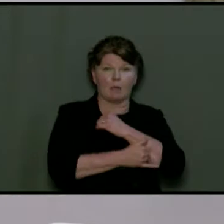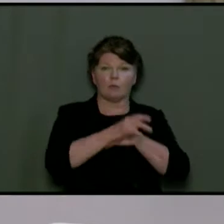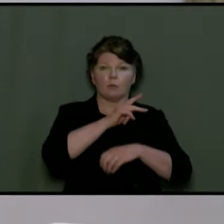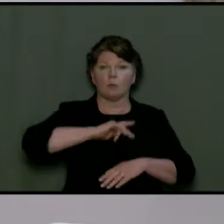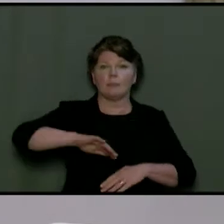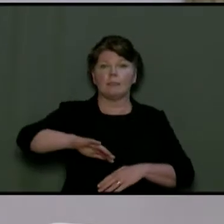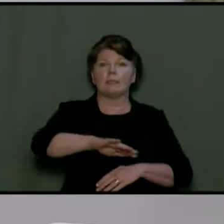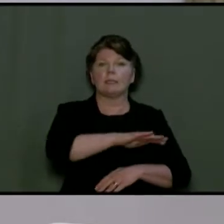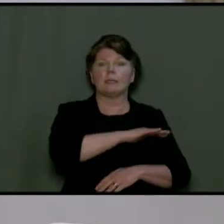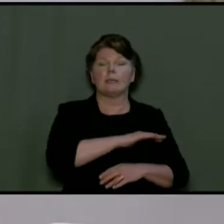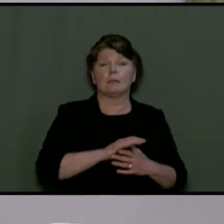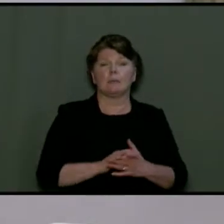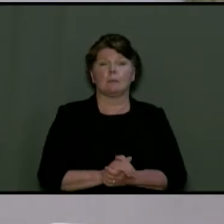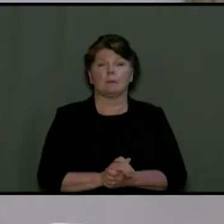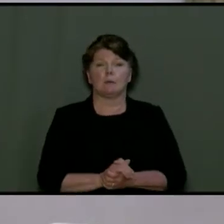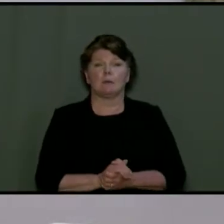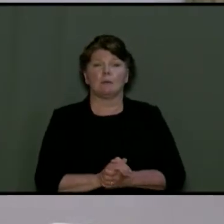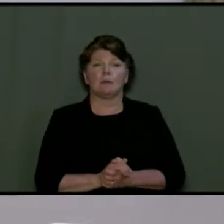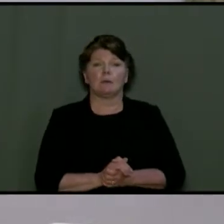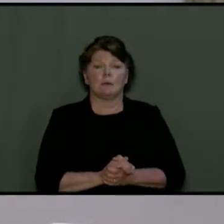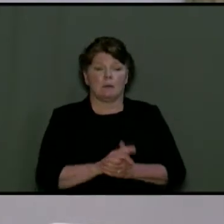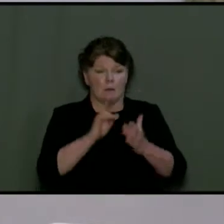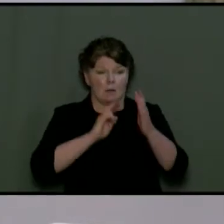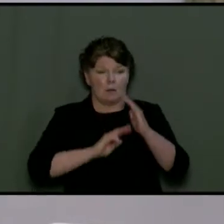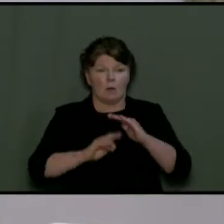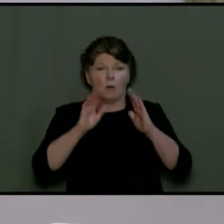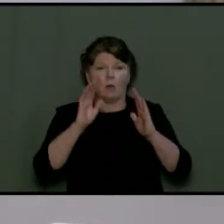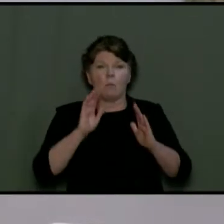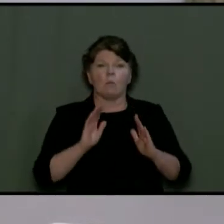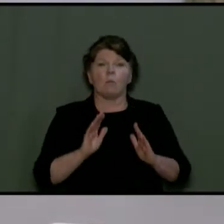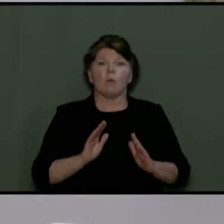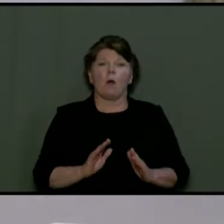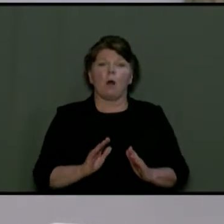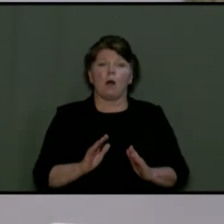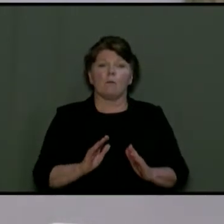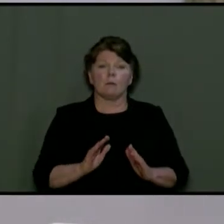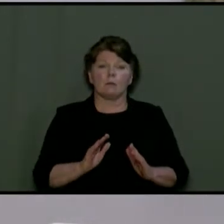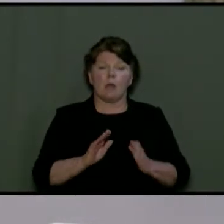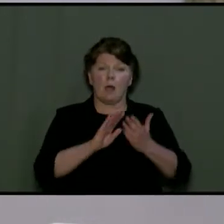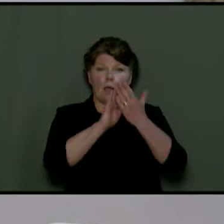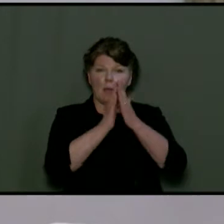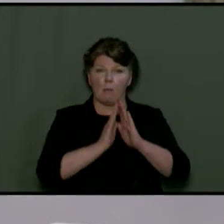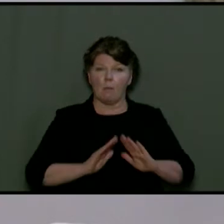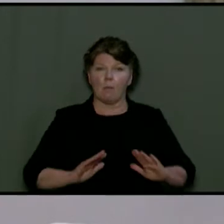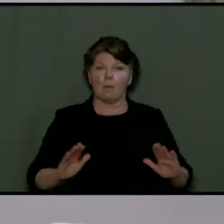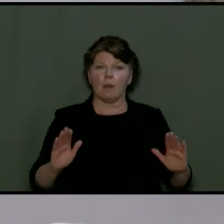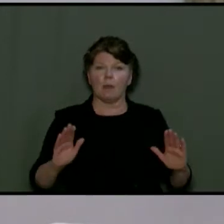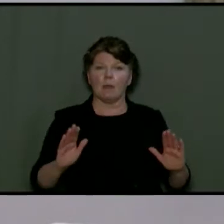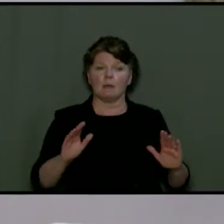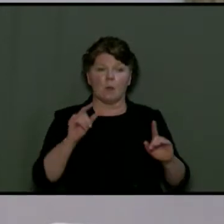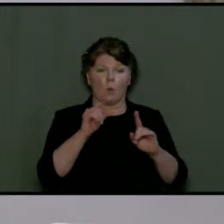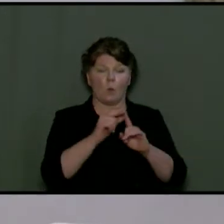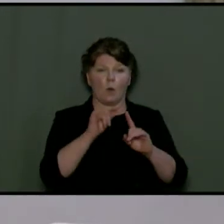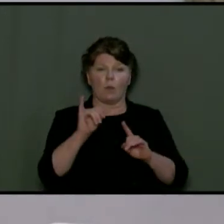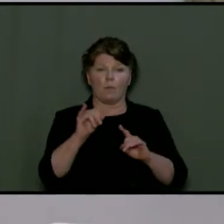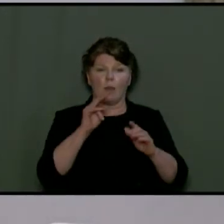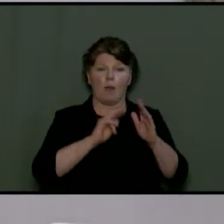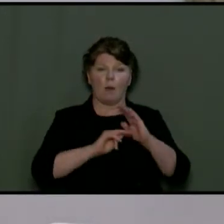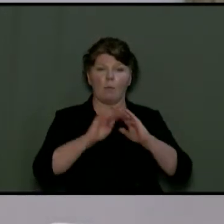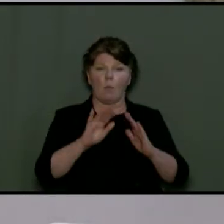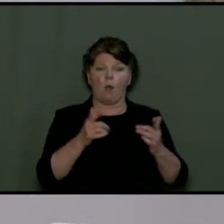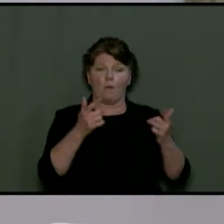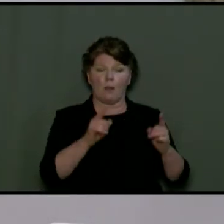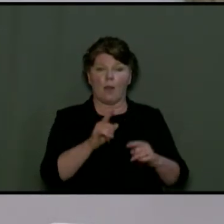kingdoms. As for the prophet who prophesied peace, then the word of that prophet came